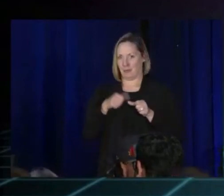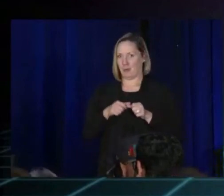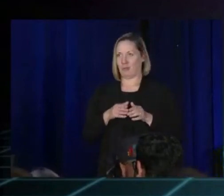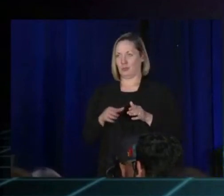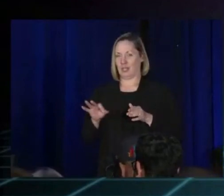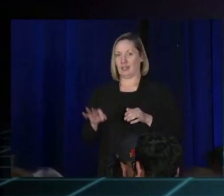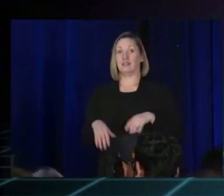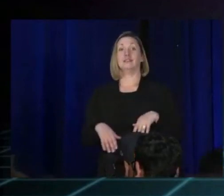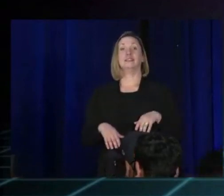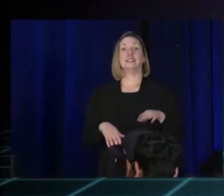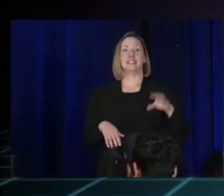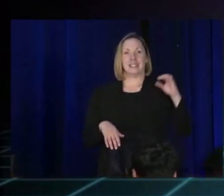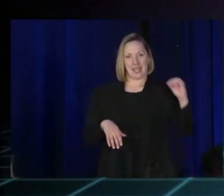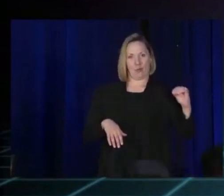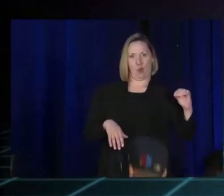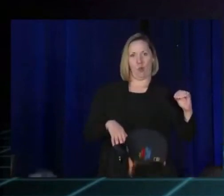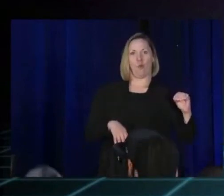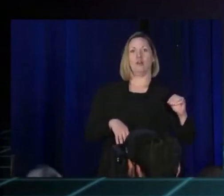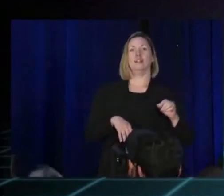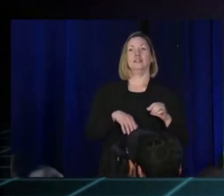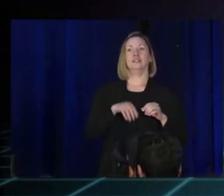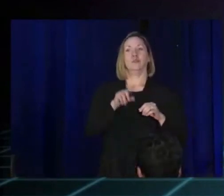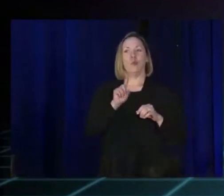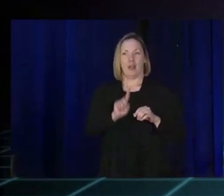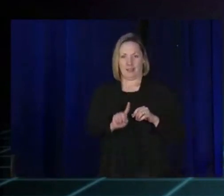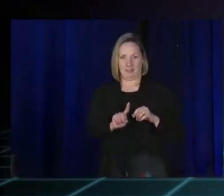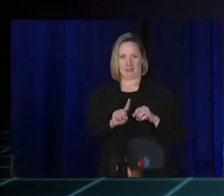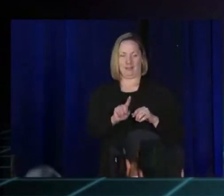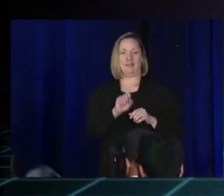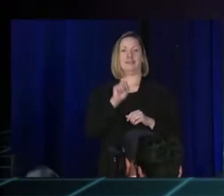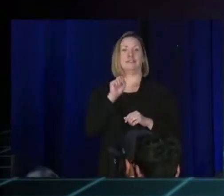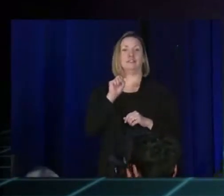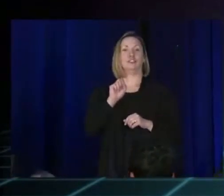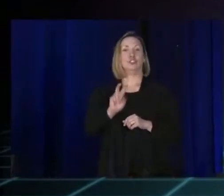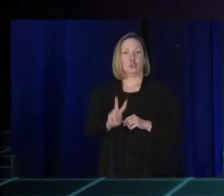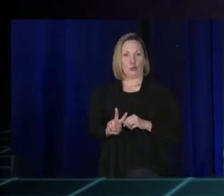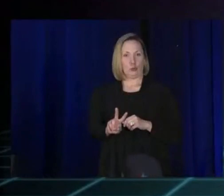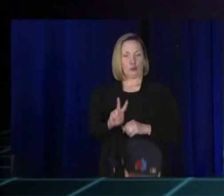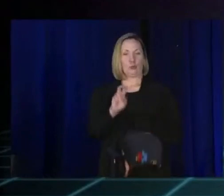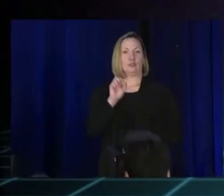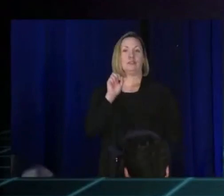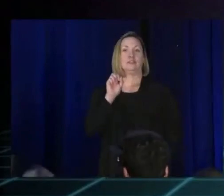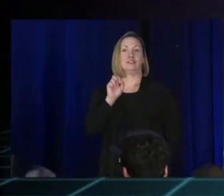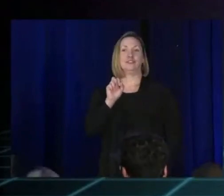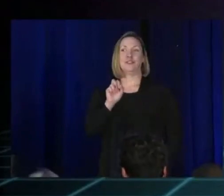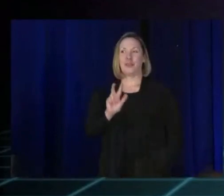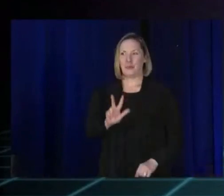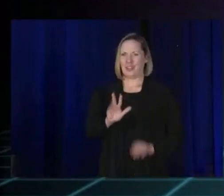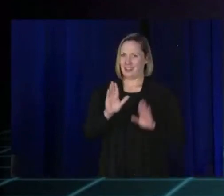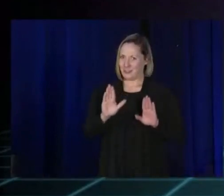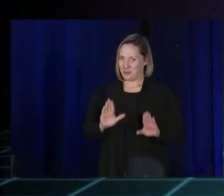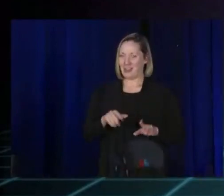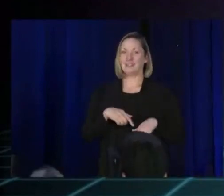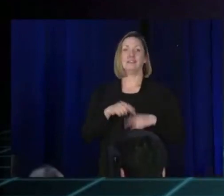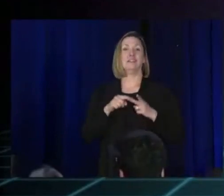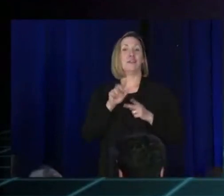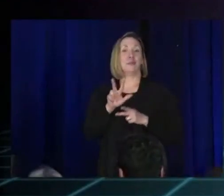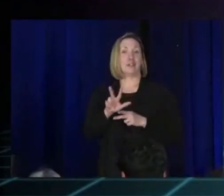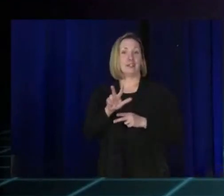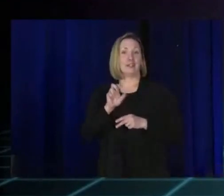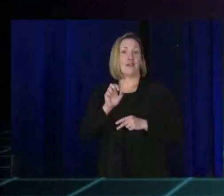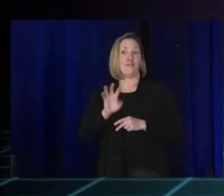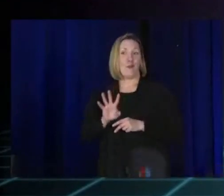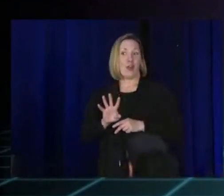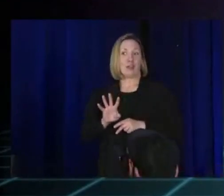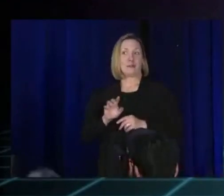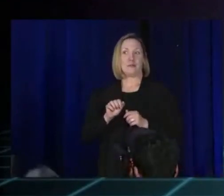ready? 0, that was weird. 1, 2, great squats. 3,